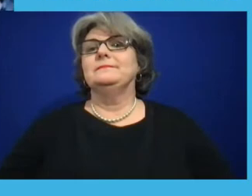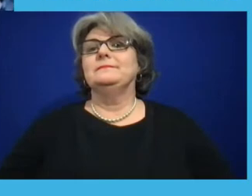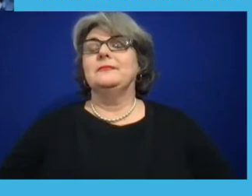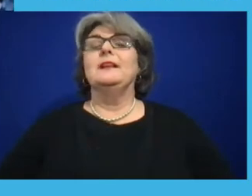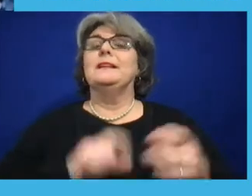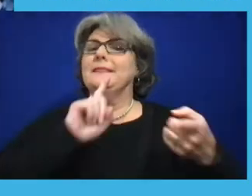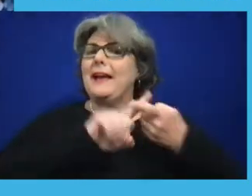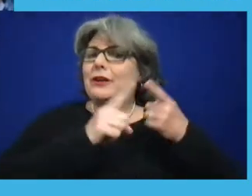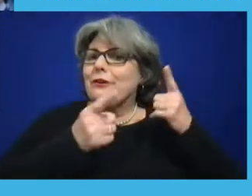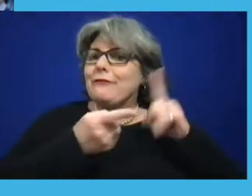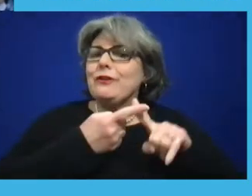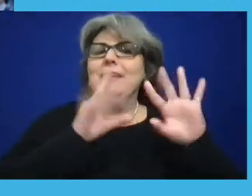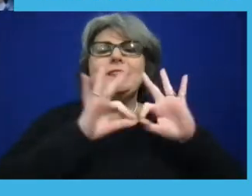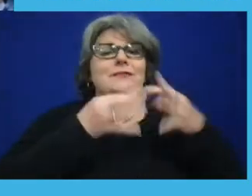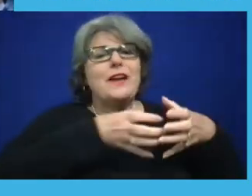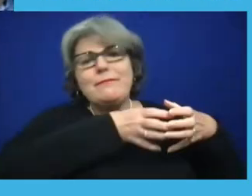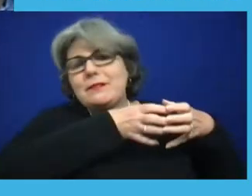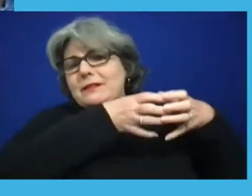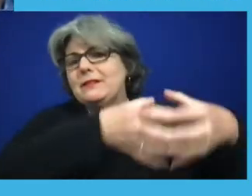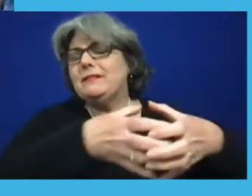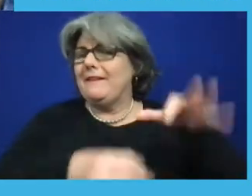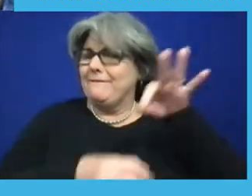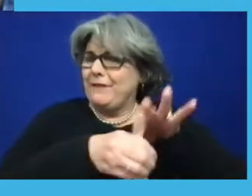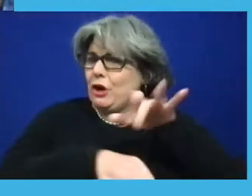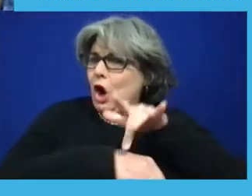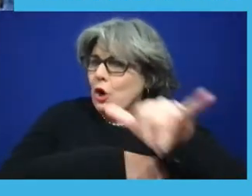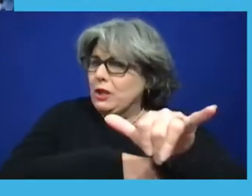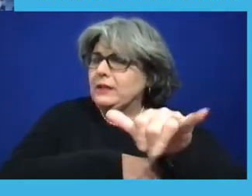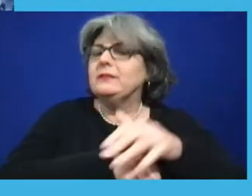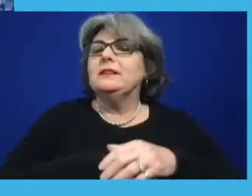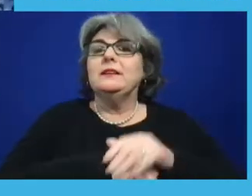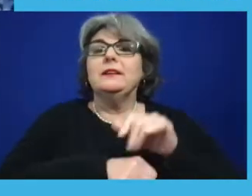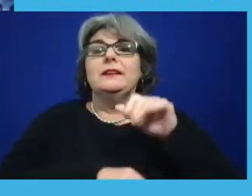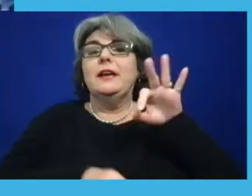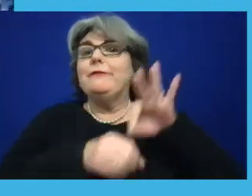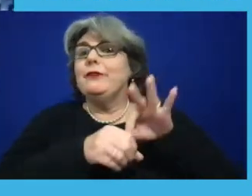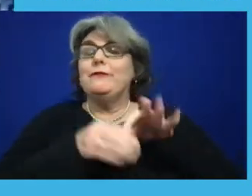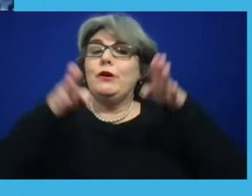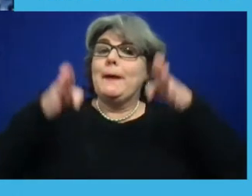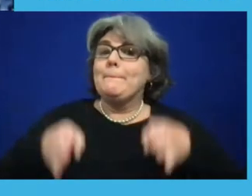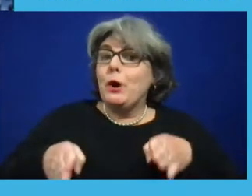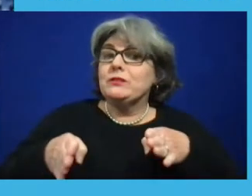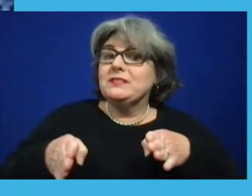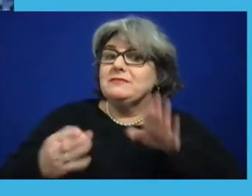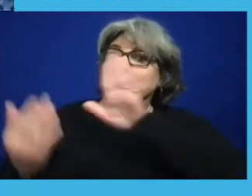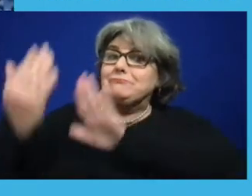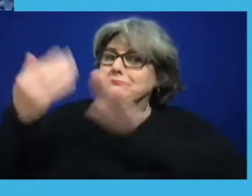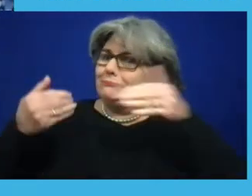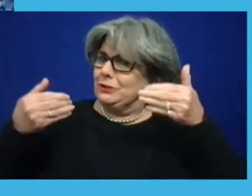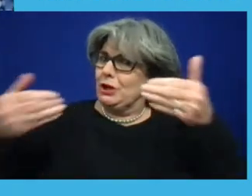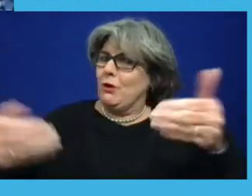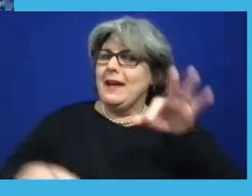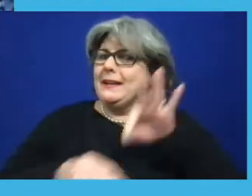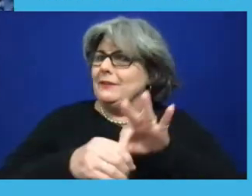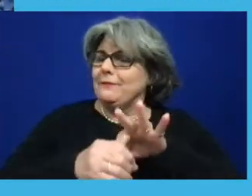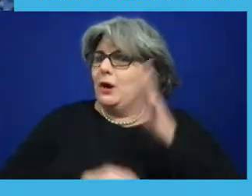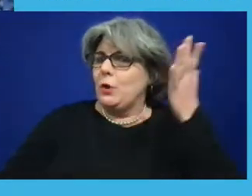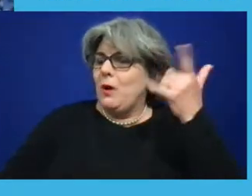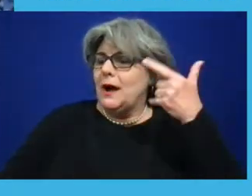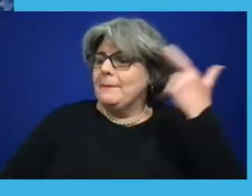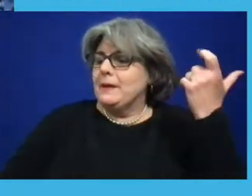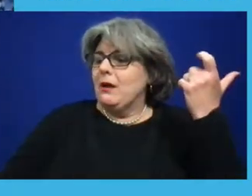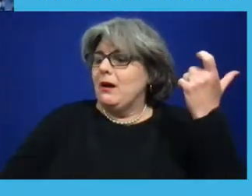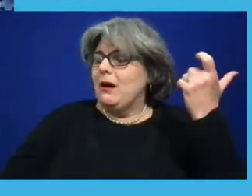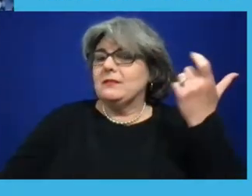make a plan to vote. Take them with you if you vote early. Take them with you if you vote